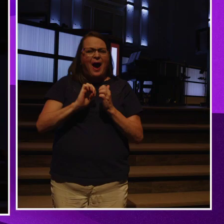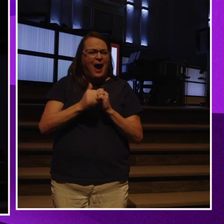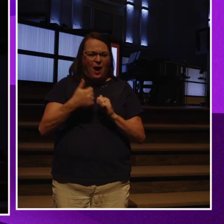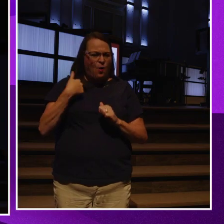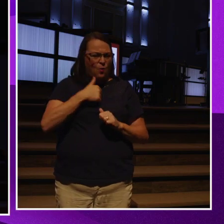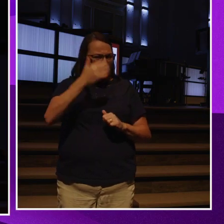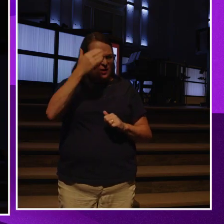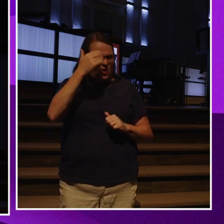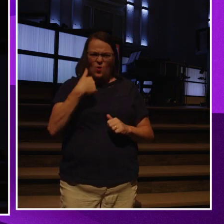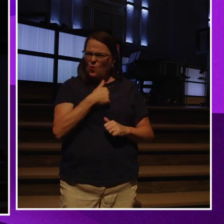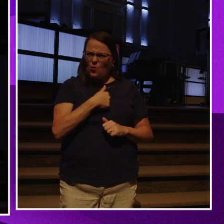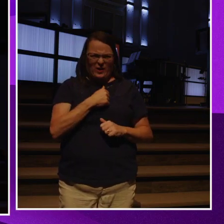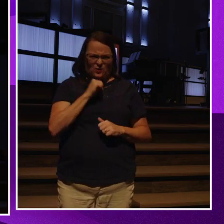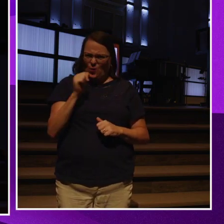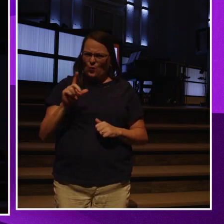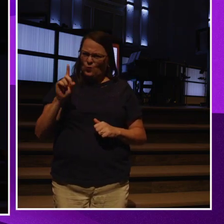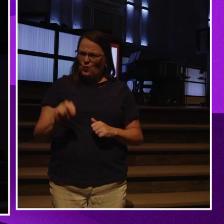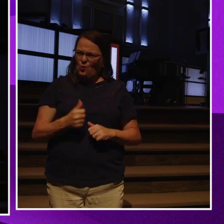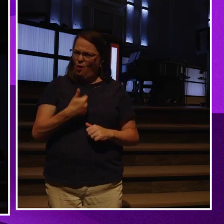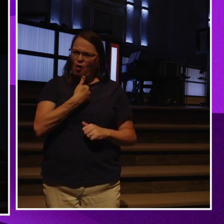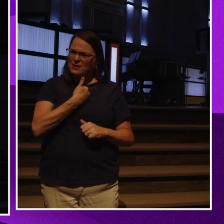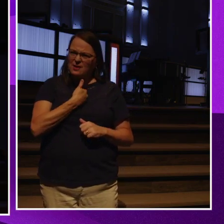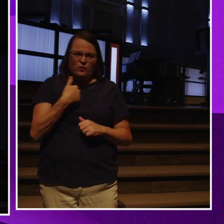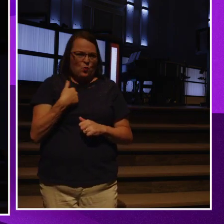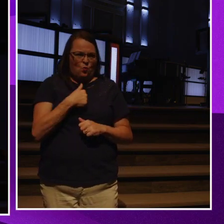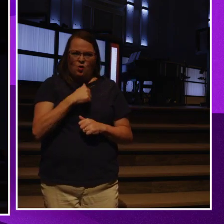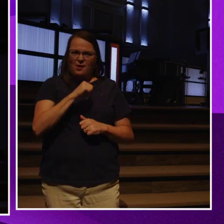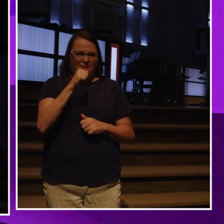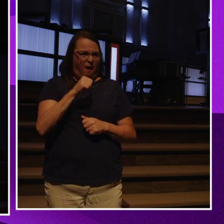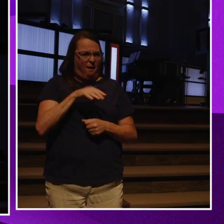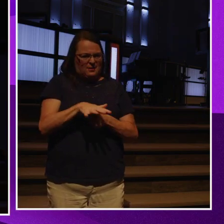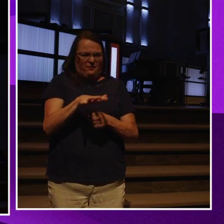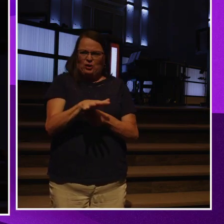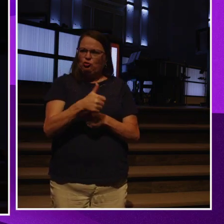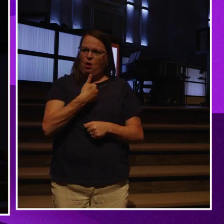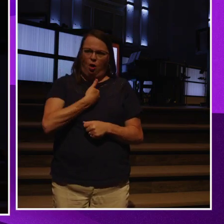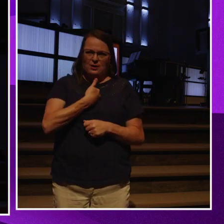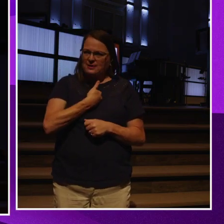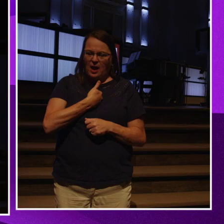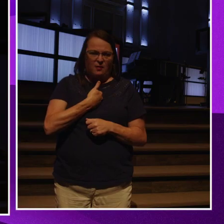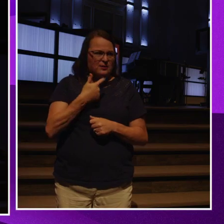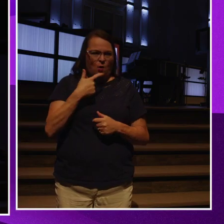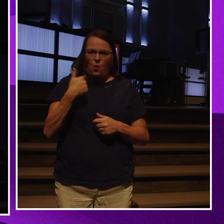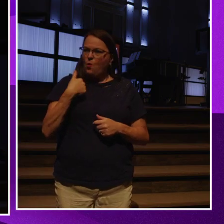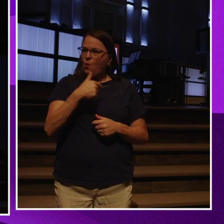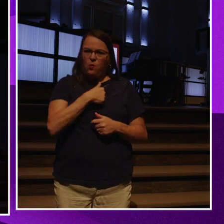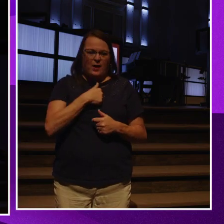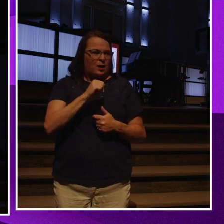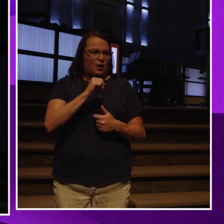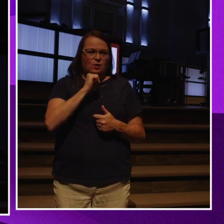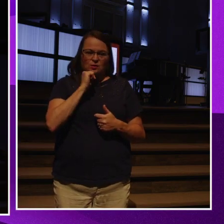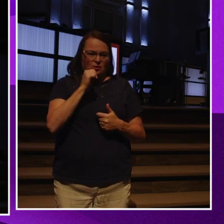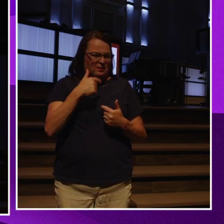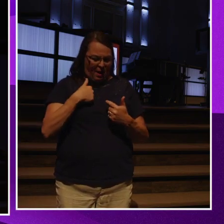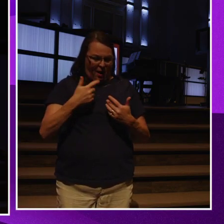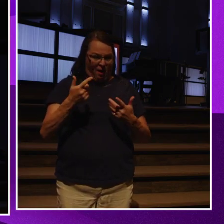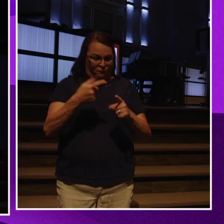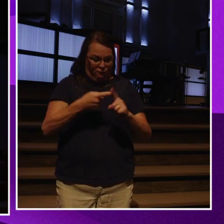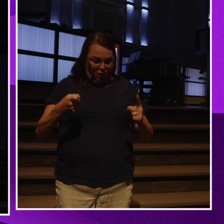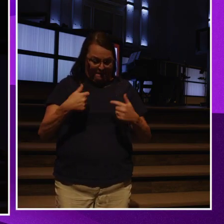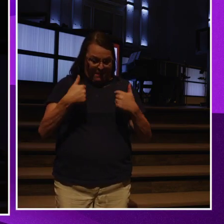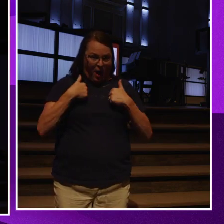we don't do anything ourselves. We're not sufficient in ourselves, he says in 2 Corinthians. We don't claim anything is coming from us, but